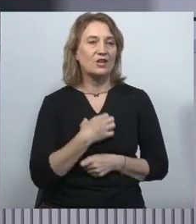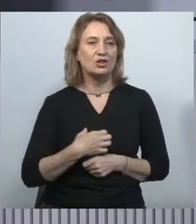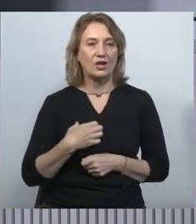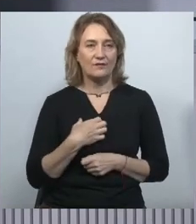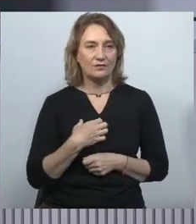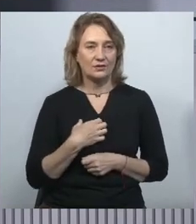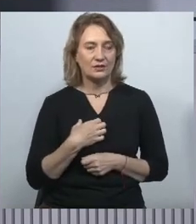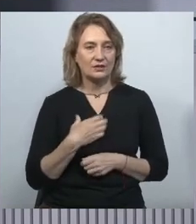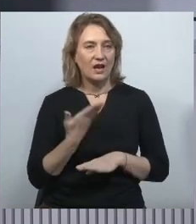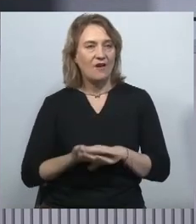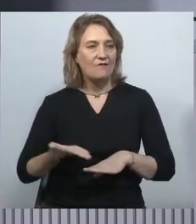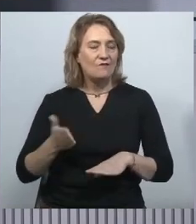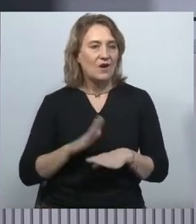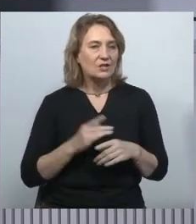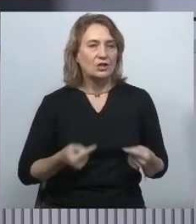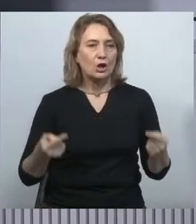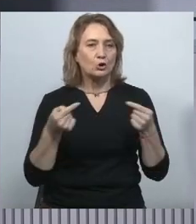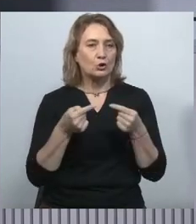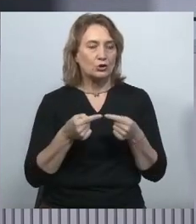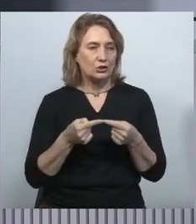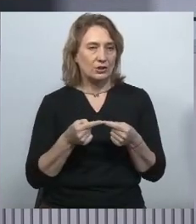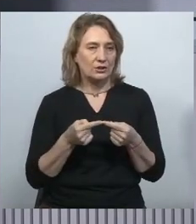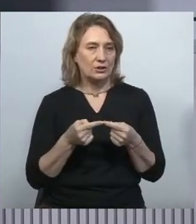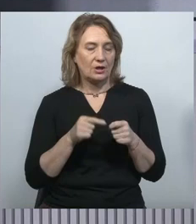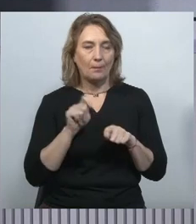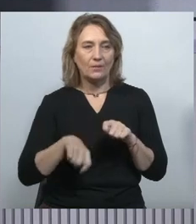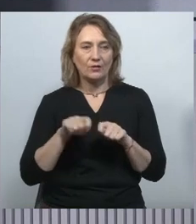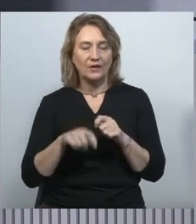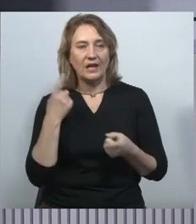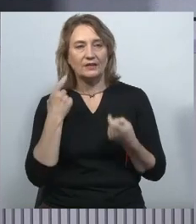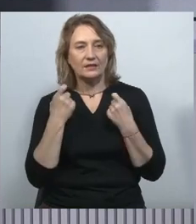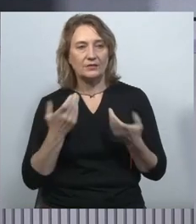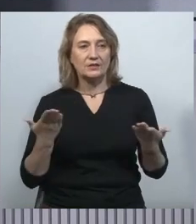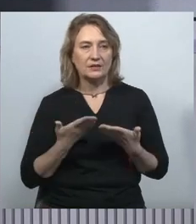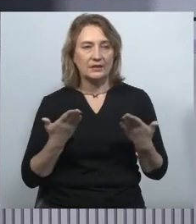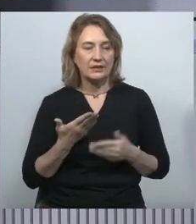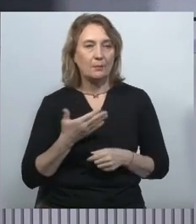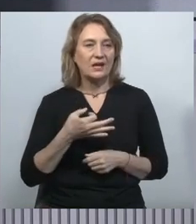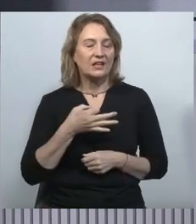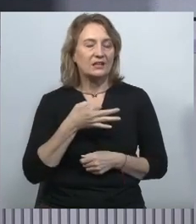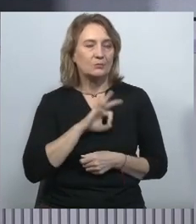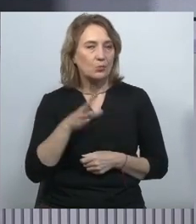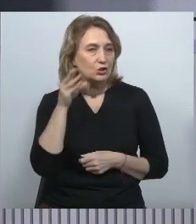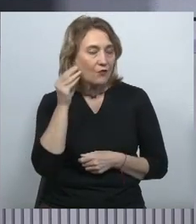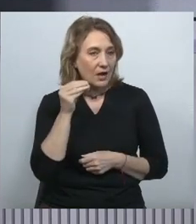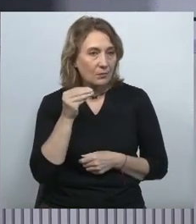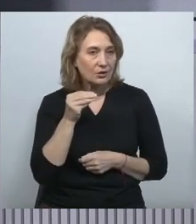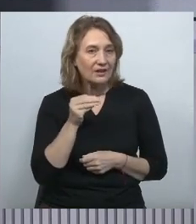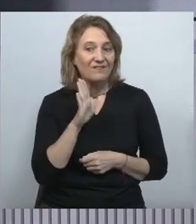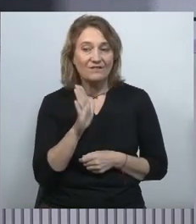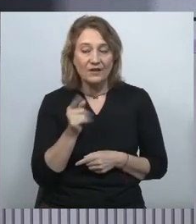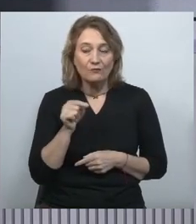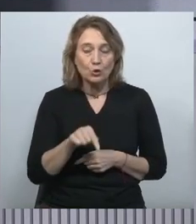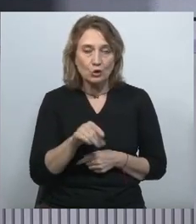We are become vulnerable to disinformation, and it gets harder to check information that we consume. And at the